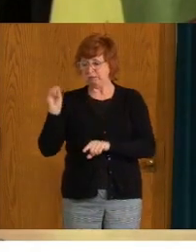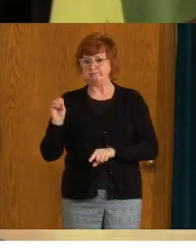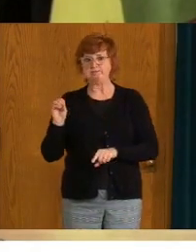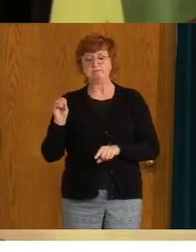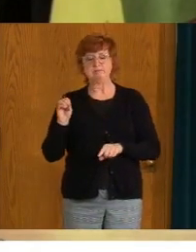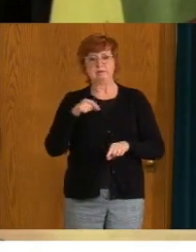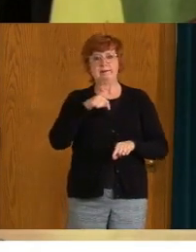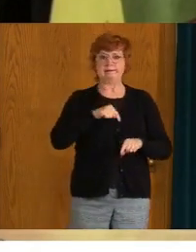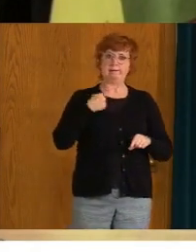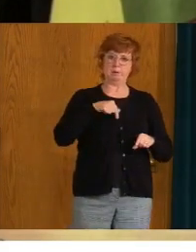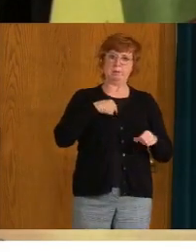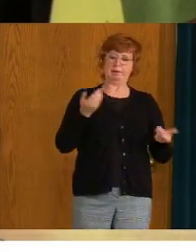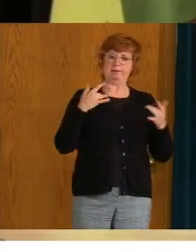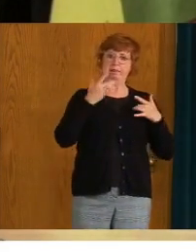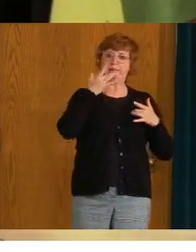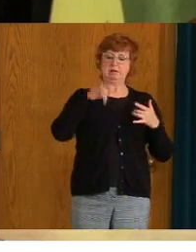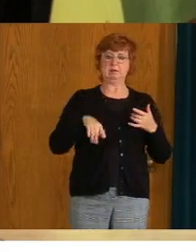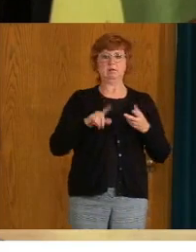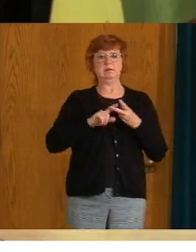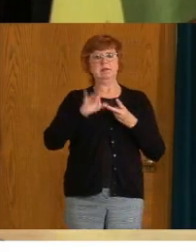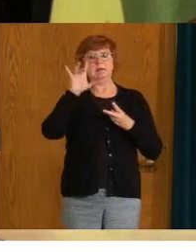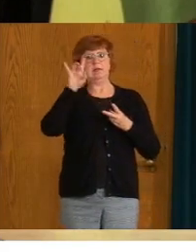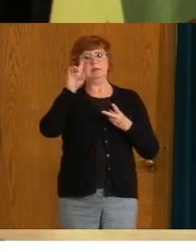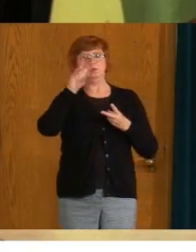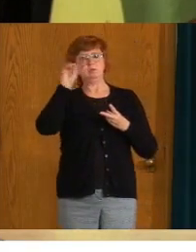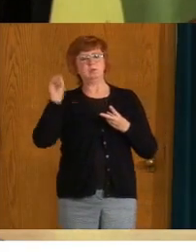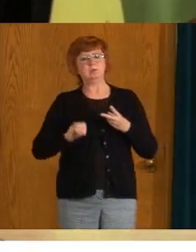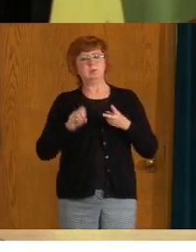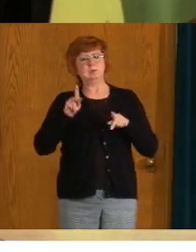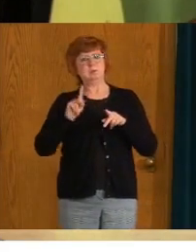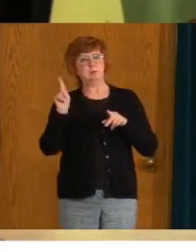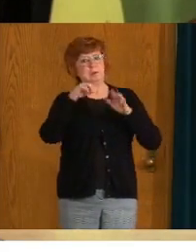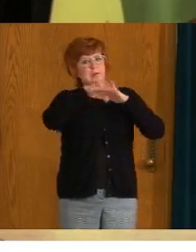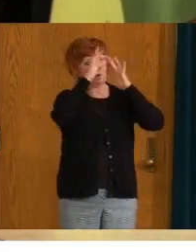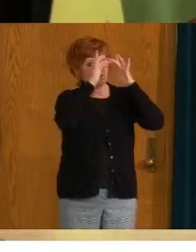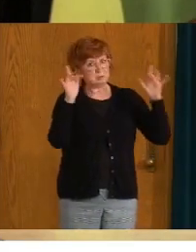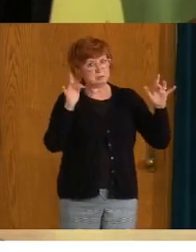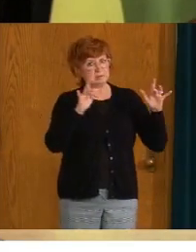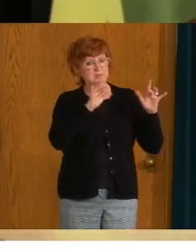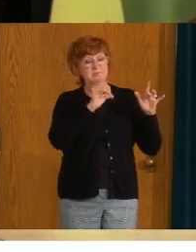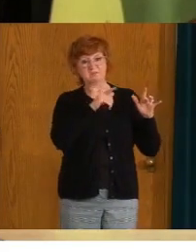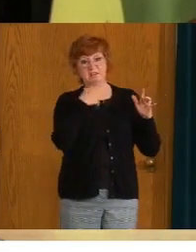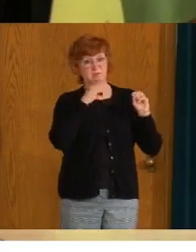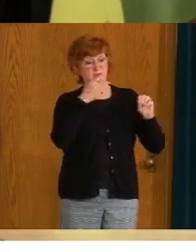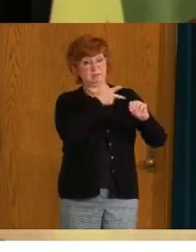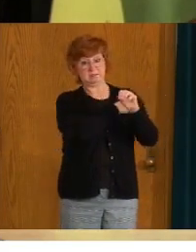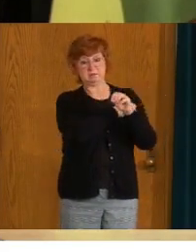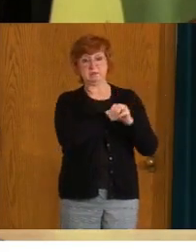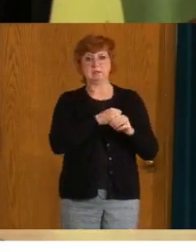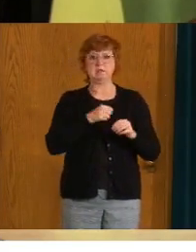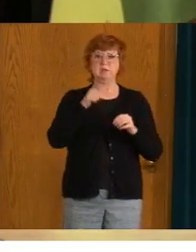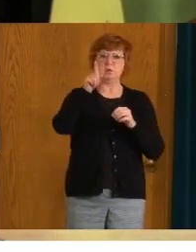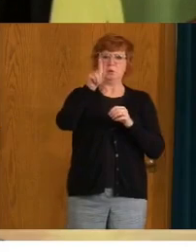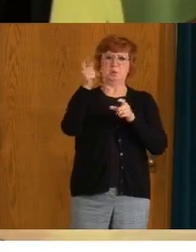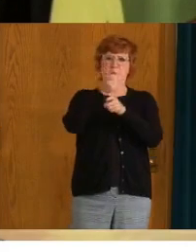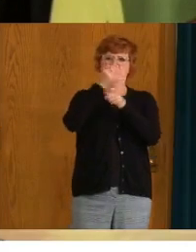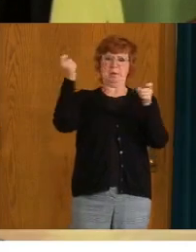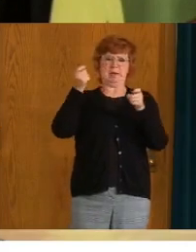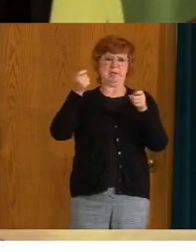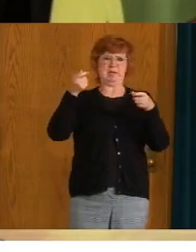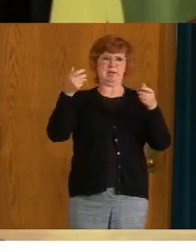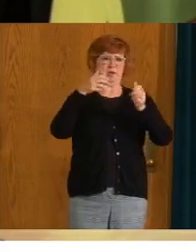82% of our hospitalizations are people that are not vaccinated. So here's what you win. You get to protect yourself from